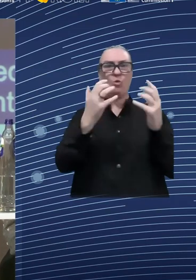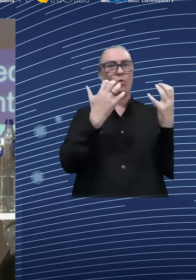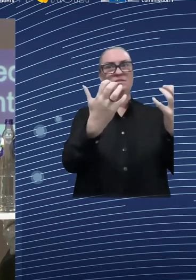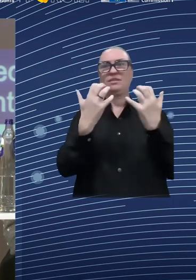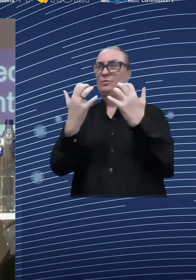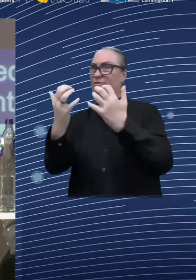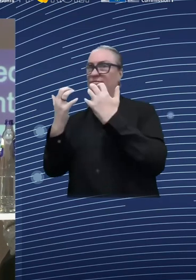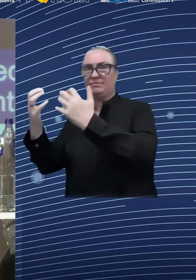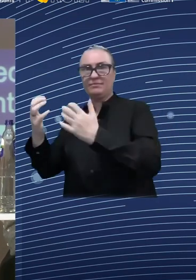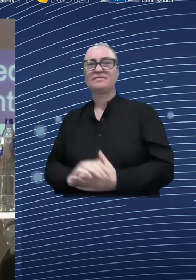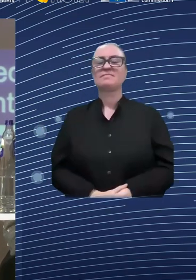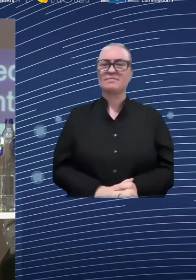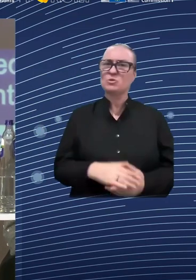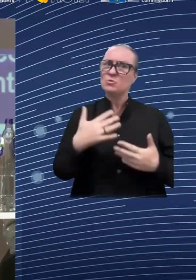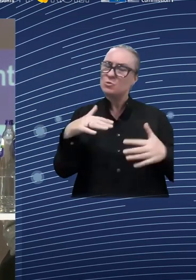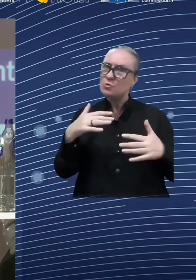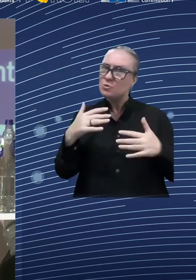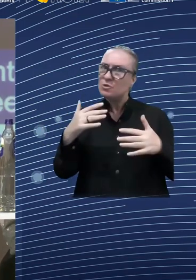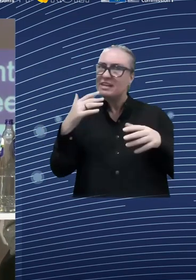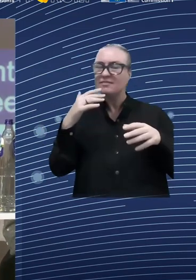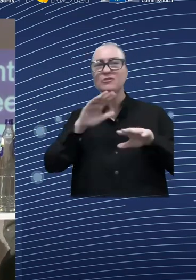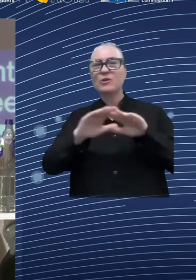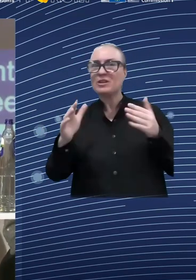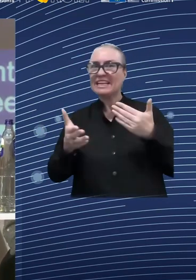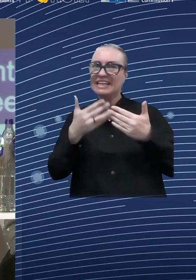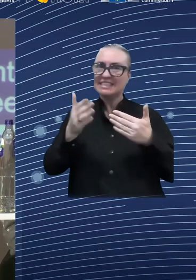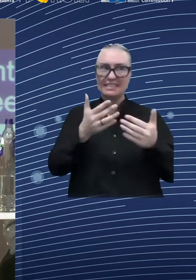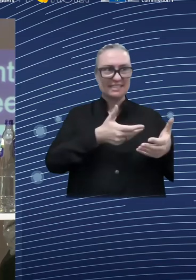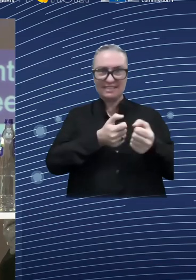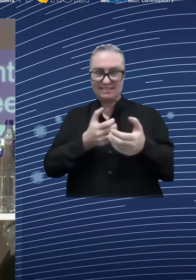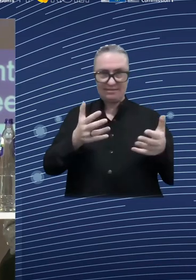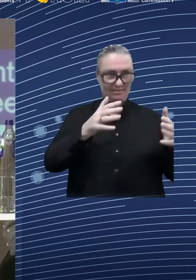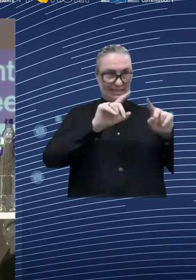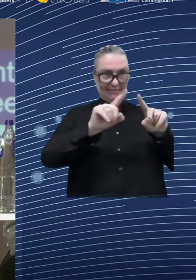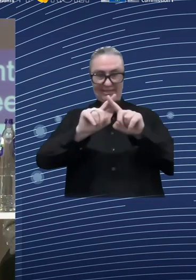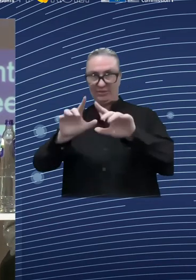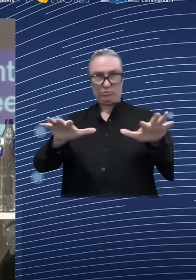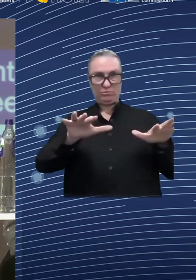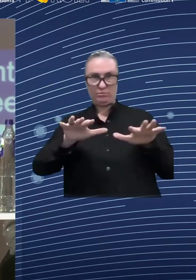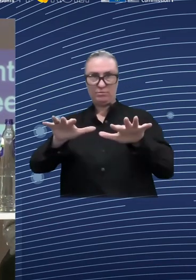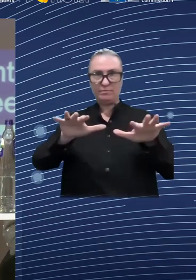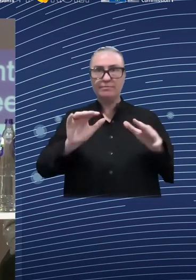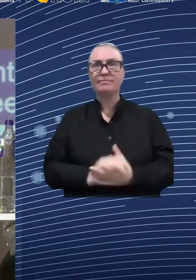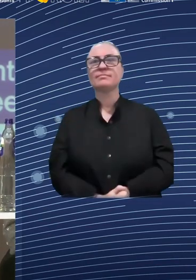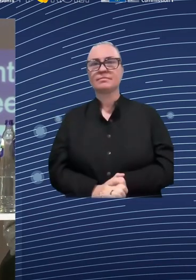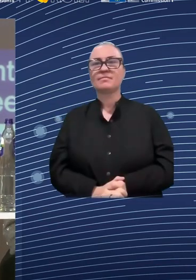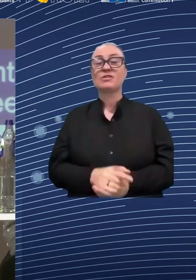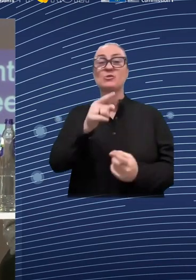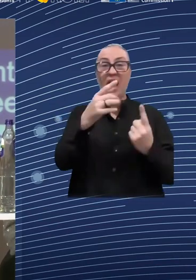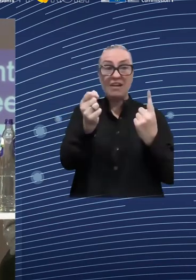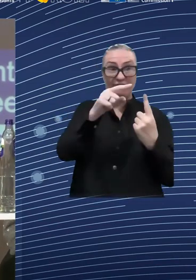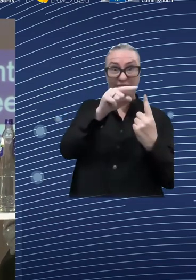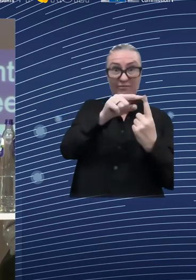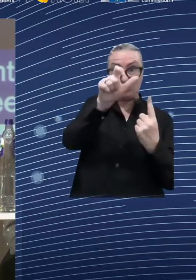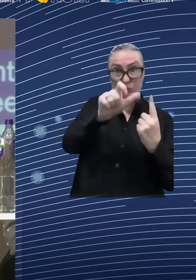feedbacks system. For instance, for the challenge I talked to you before about the challenge with